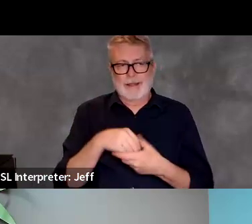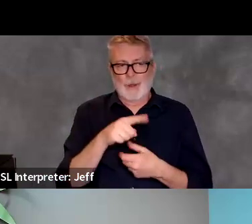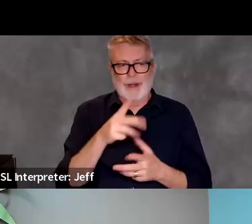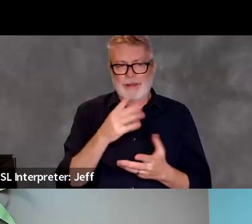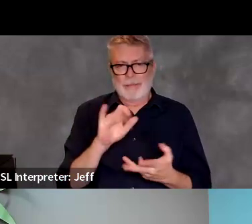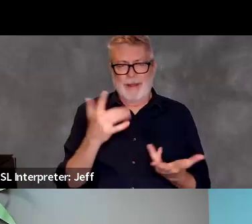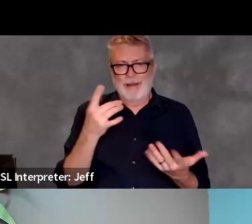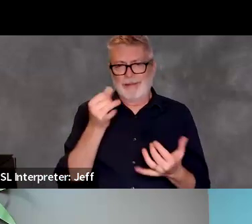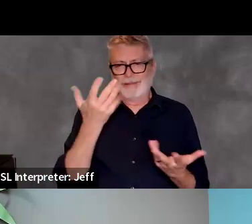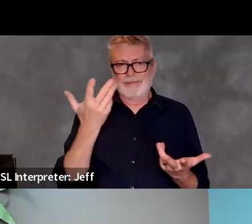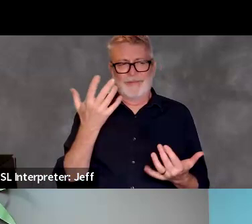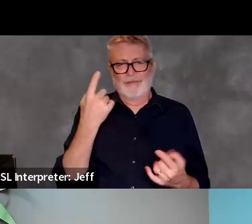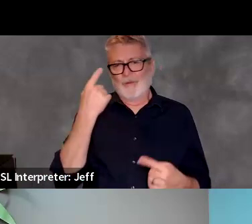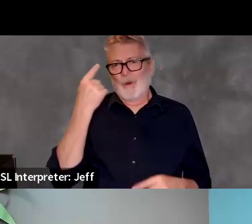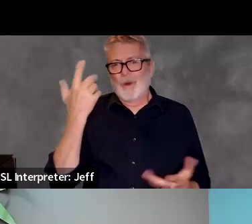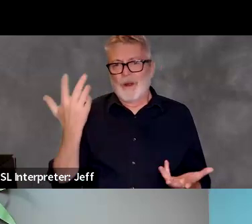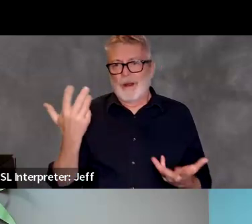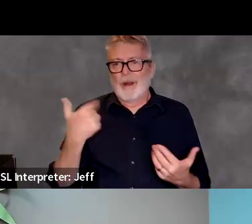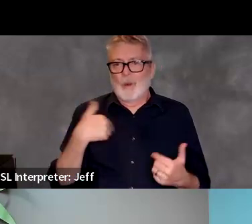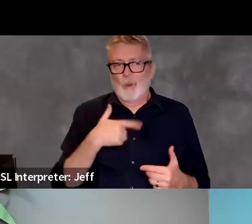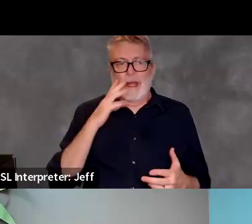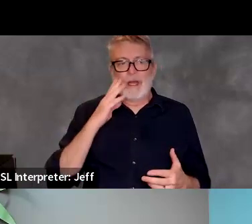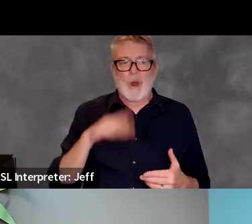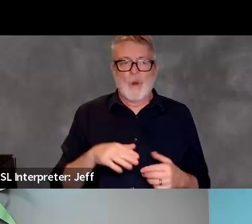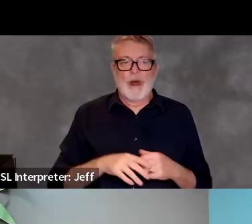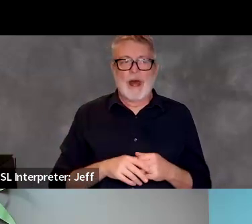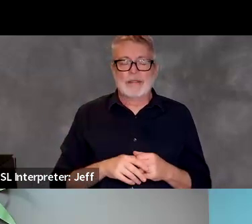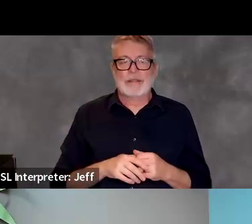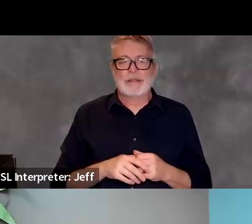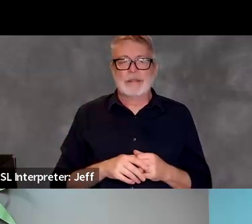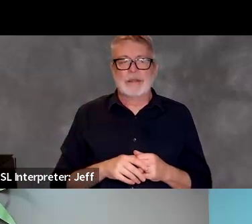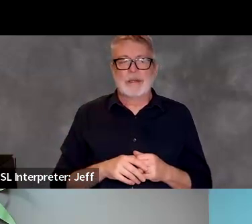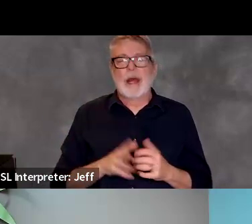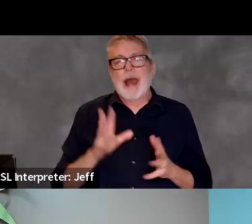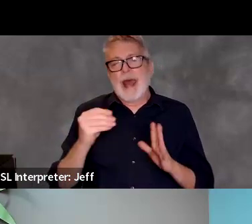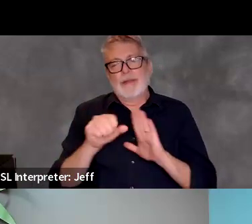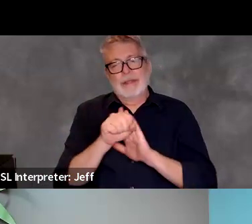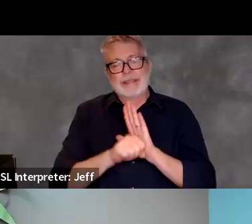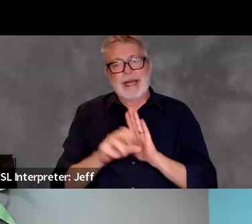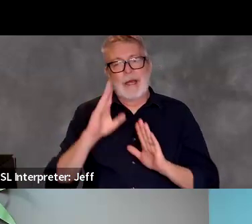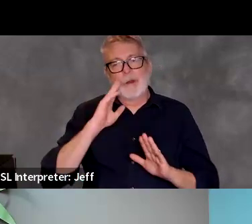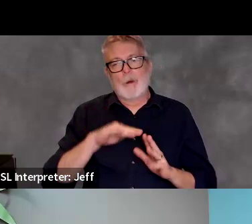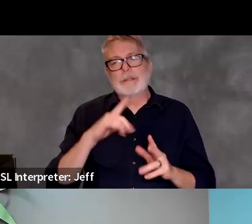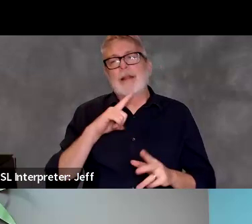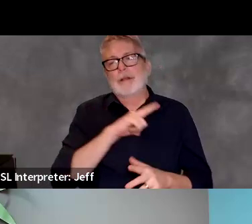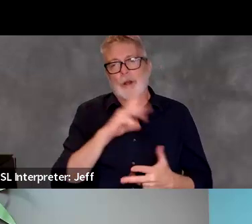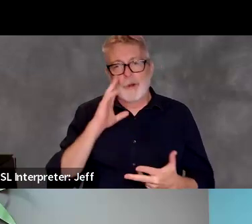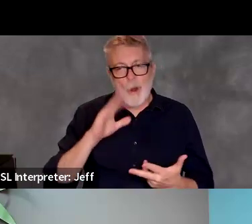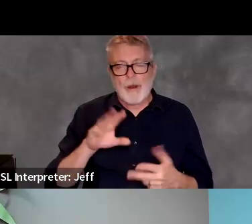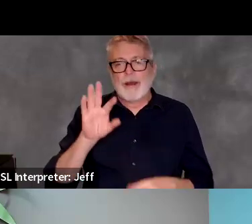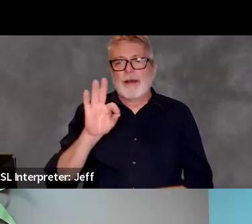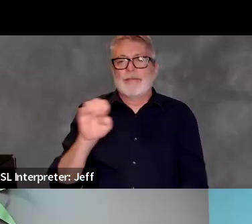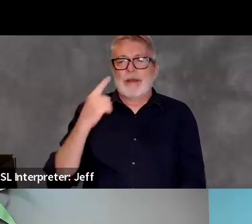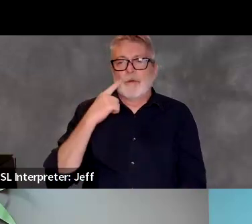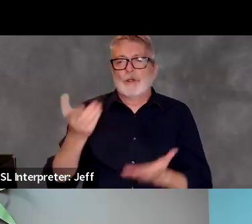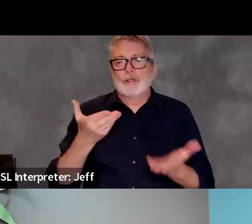bill, even though we know that, and the state knows that, and the legislature knows that fee-for-service